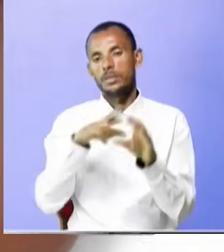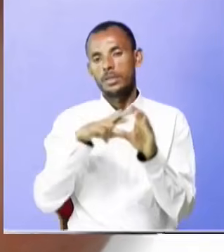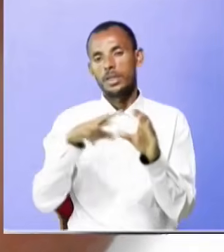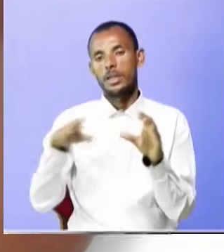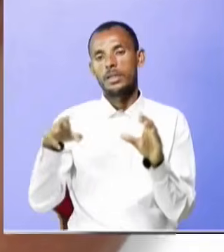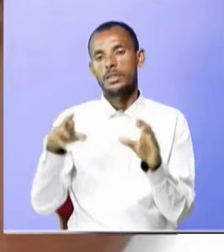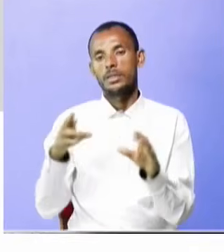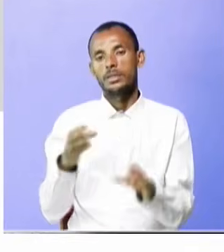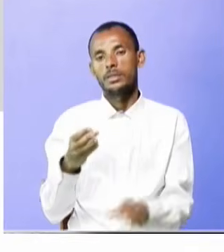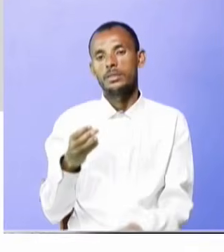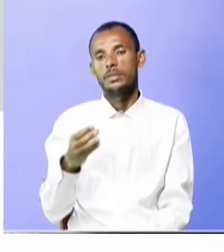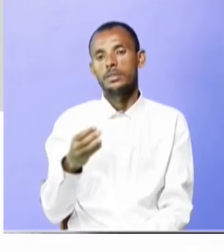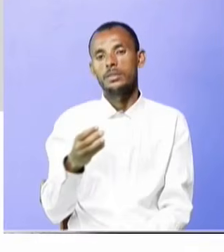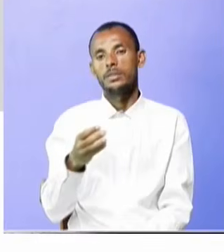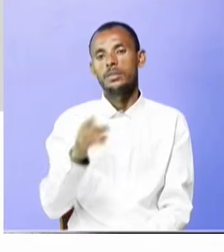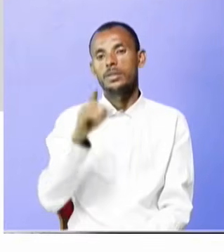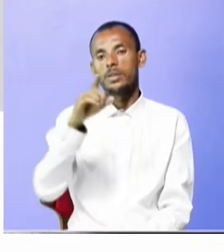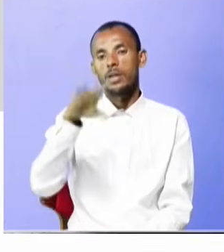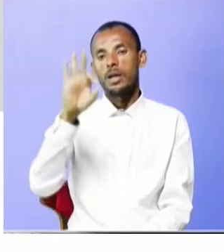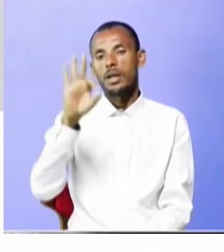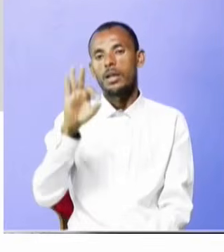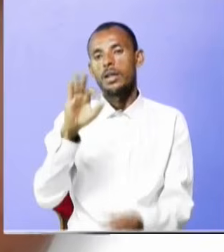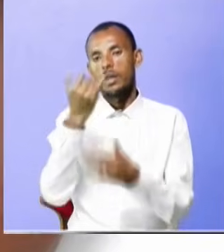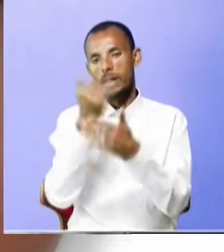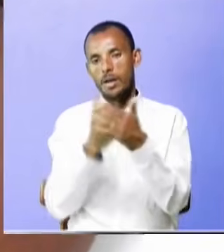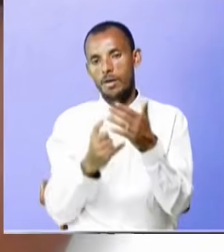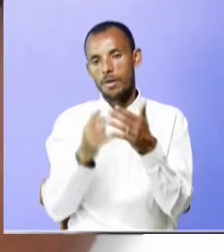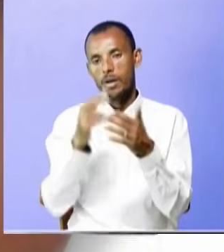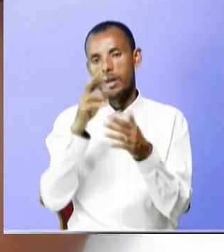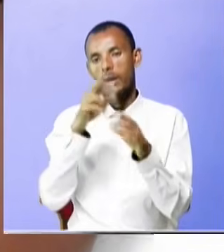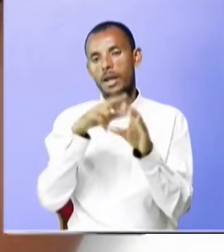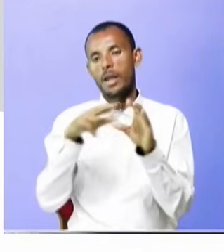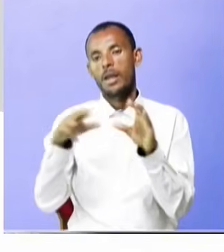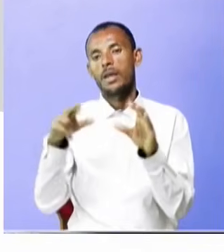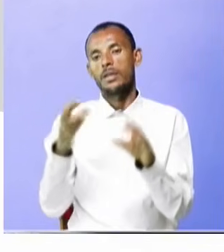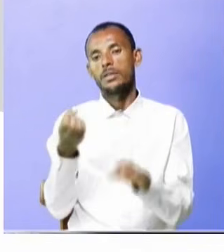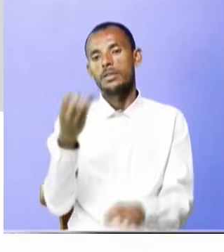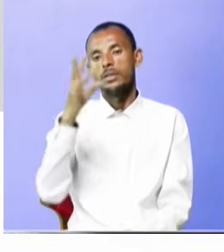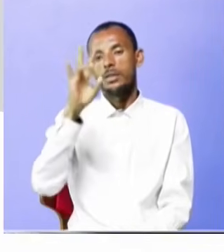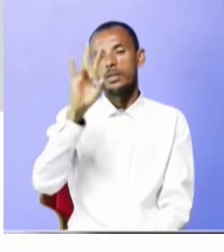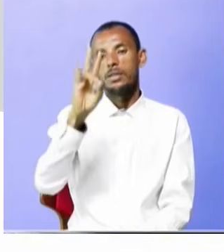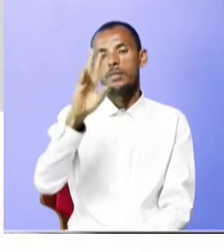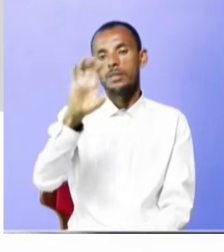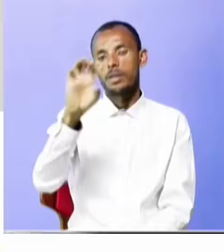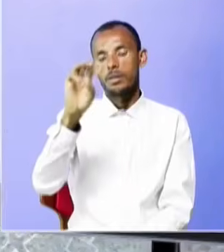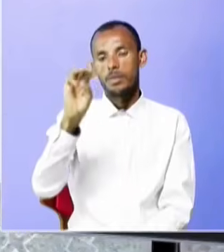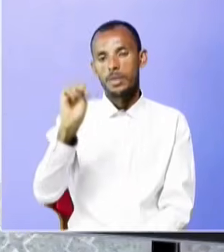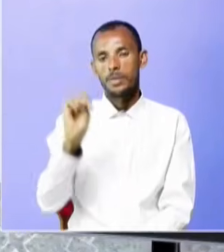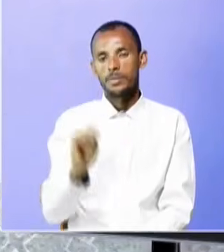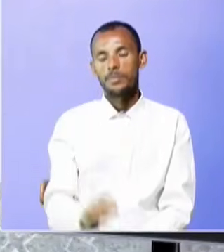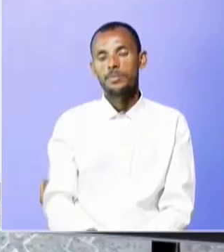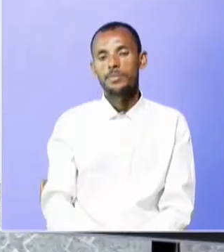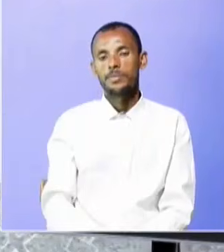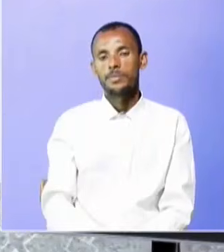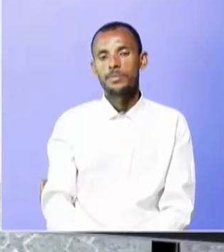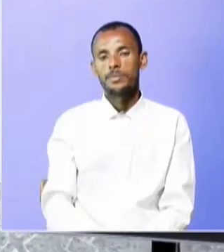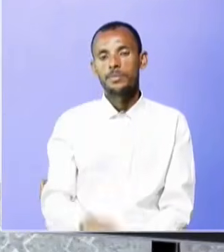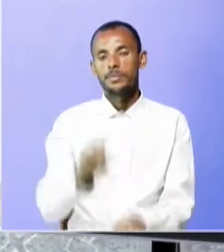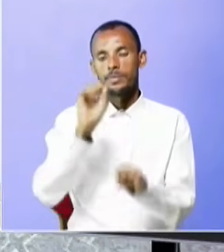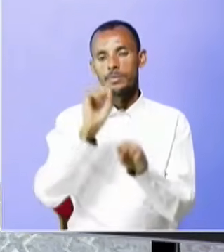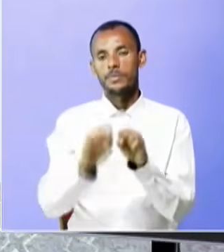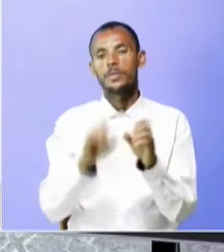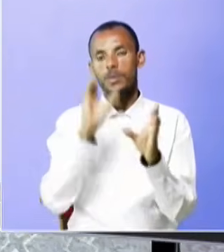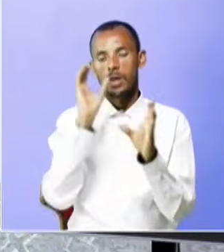7. Okay, so you can construct the radius like this, which is 7 centimeter. Okay, so